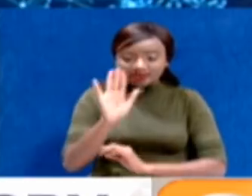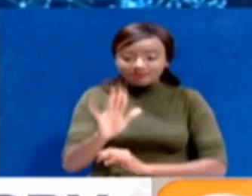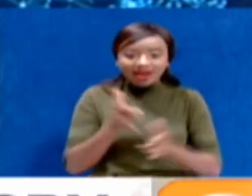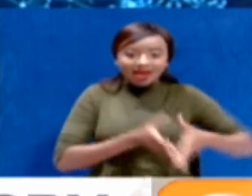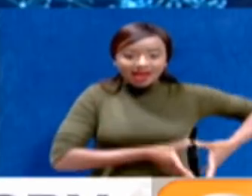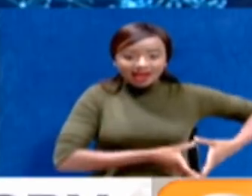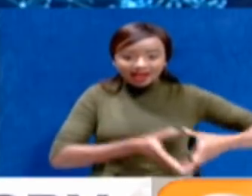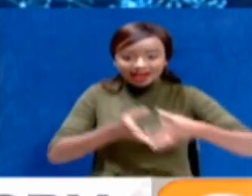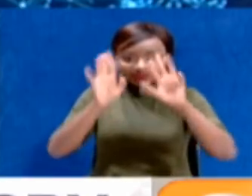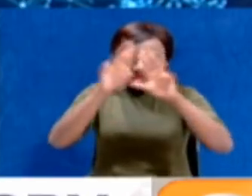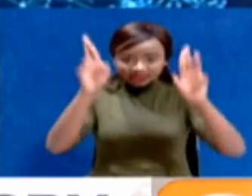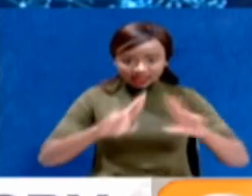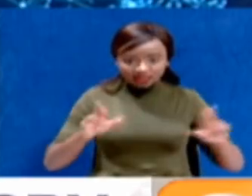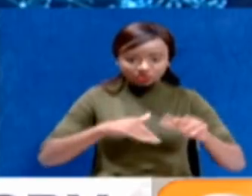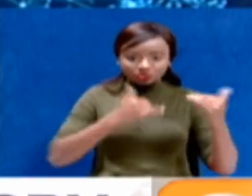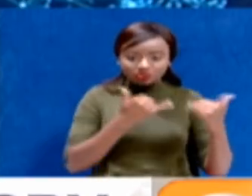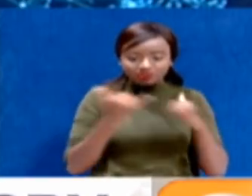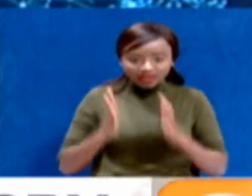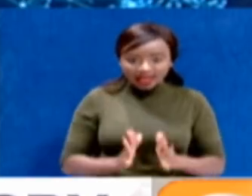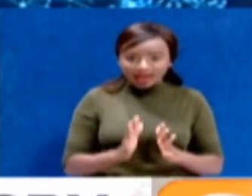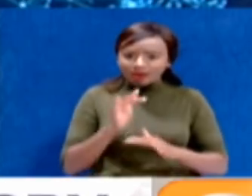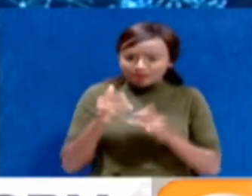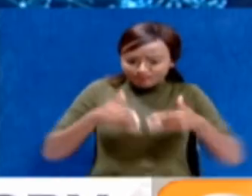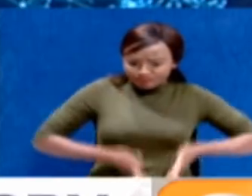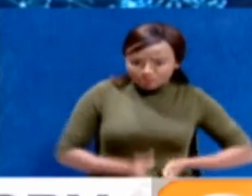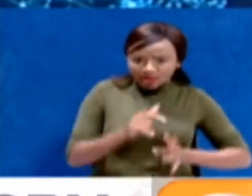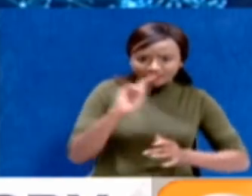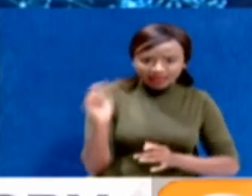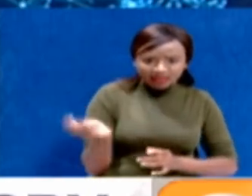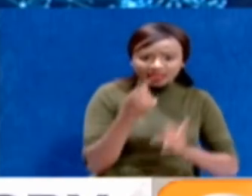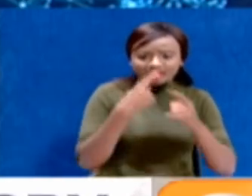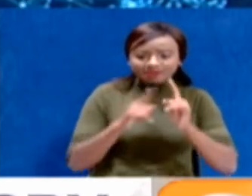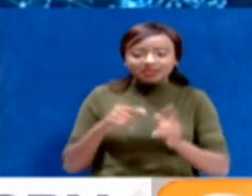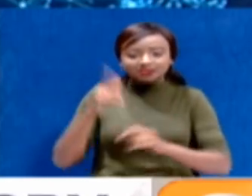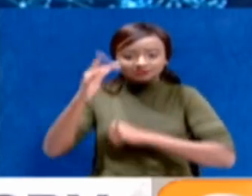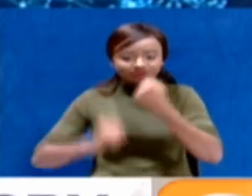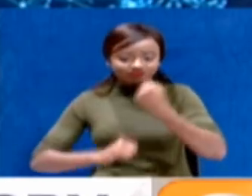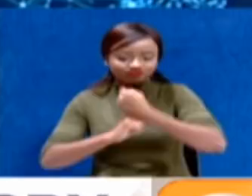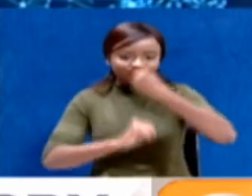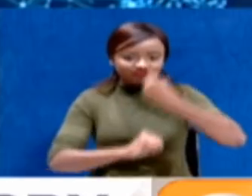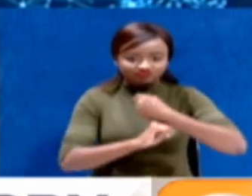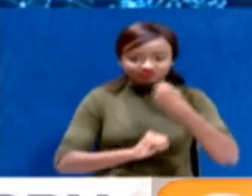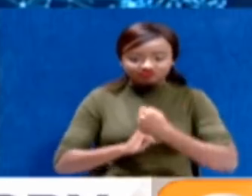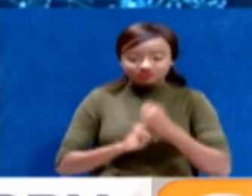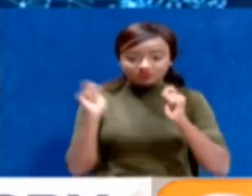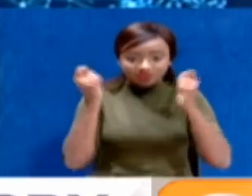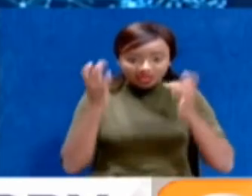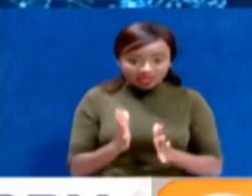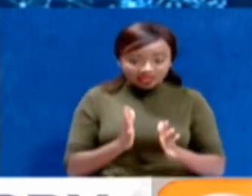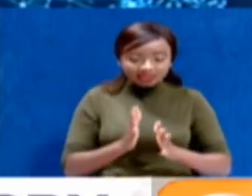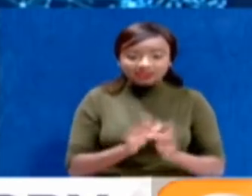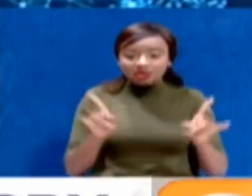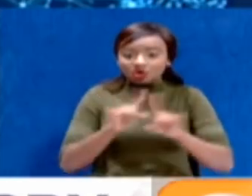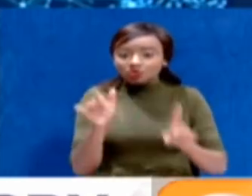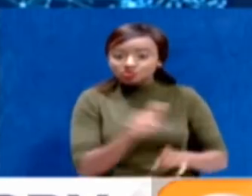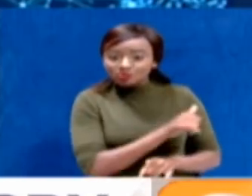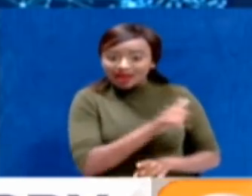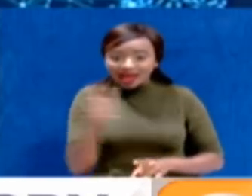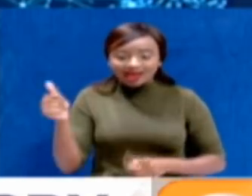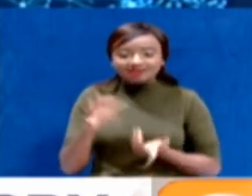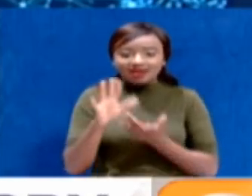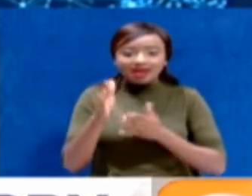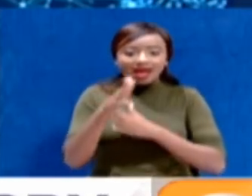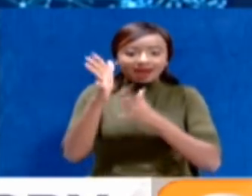international Simon Shaw, who was born in Kenya, as part of the Atlas Foundation. Now, former Kenya Sevens captain Humphrey Kayange, who